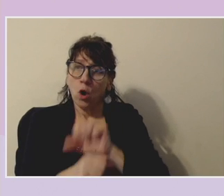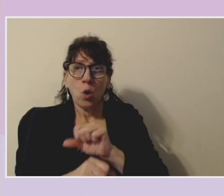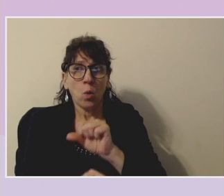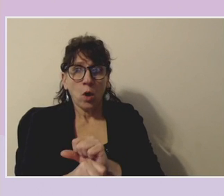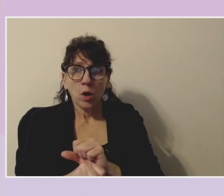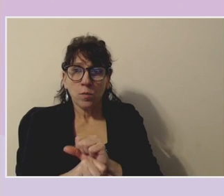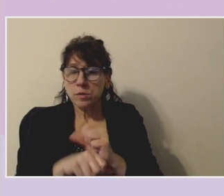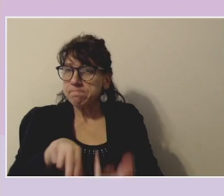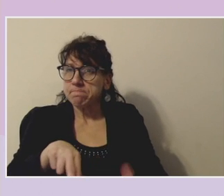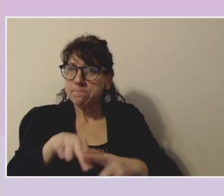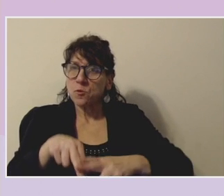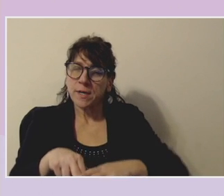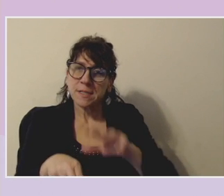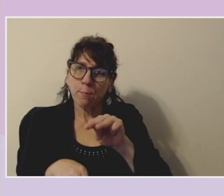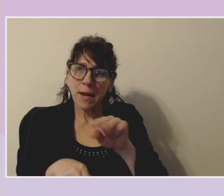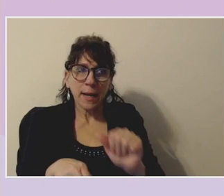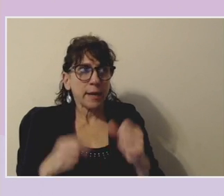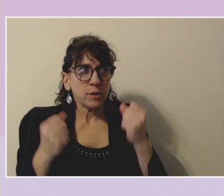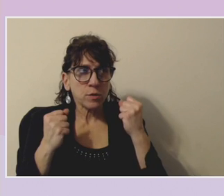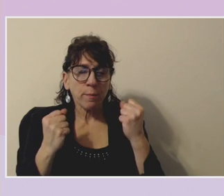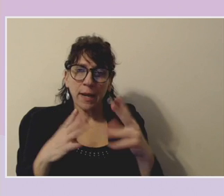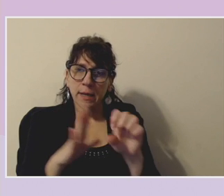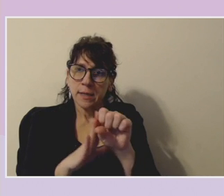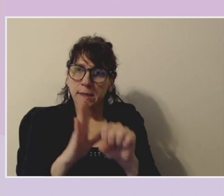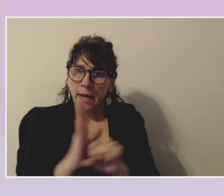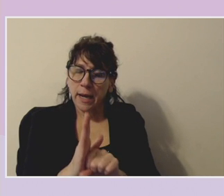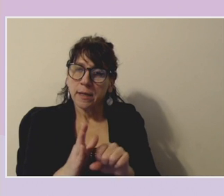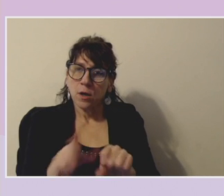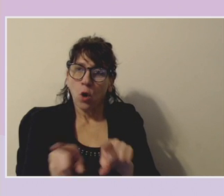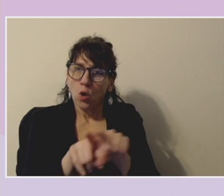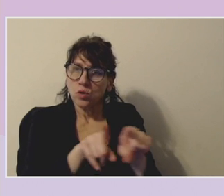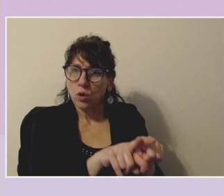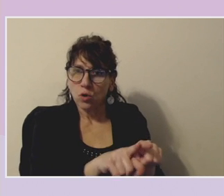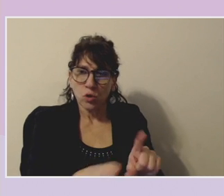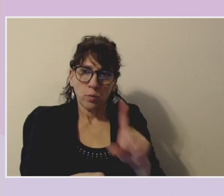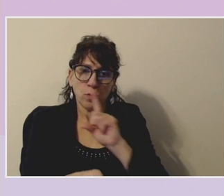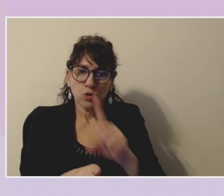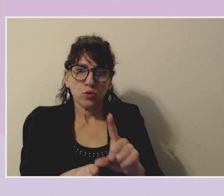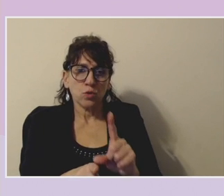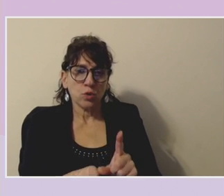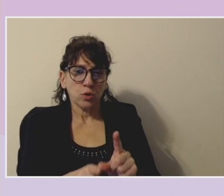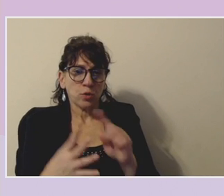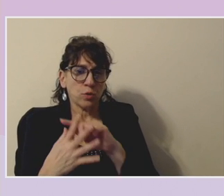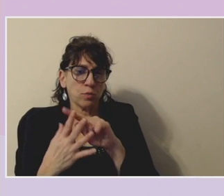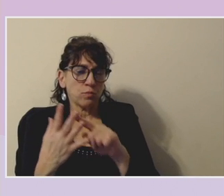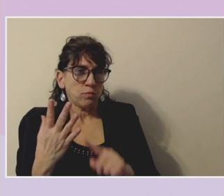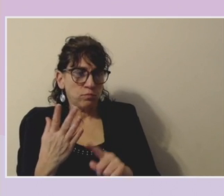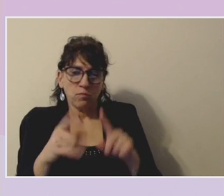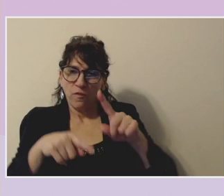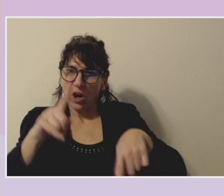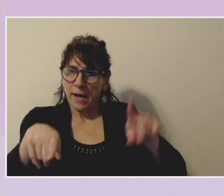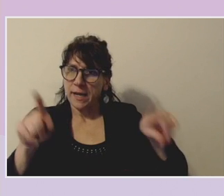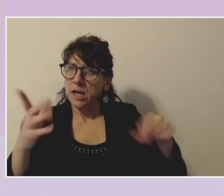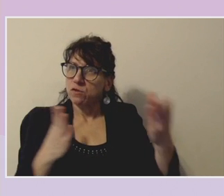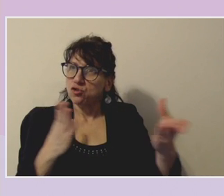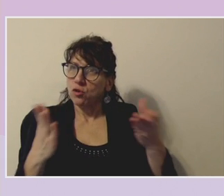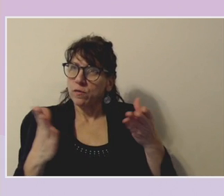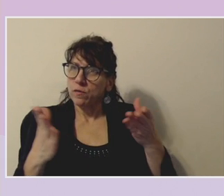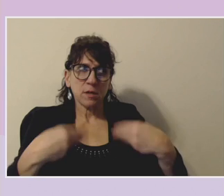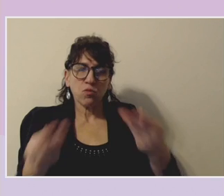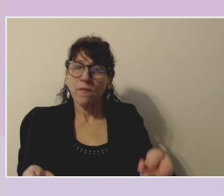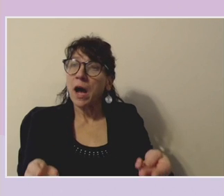Medicaid to so many more states, but to make sure that the suite of services that are provided